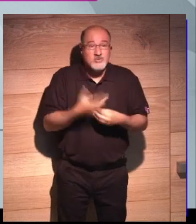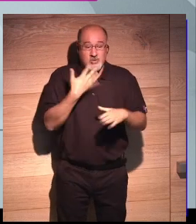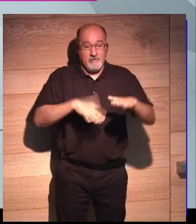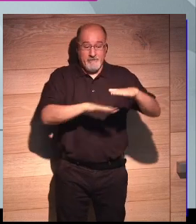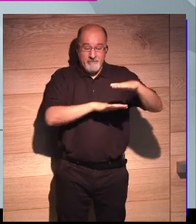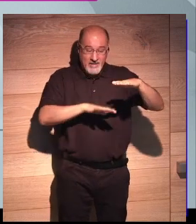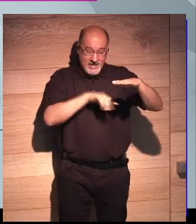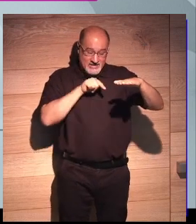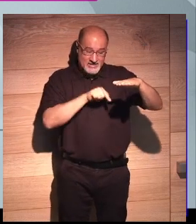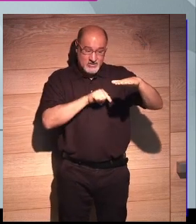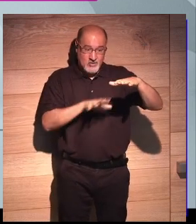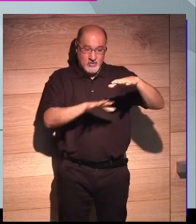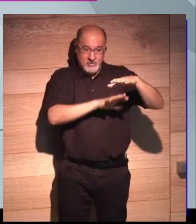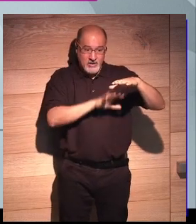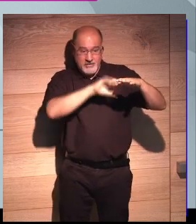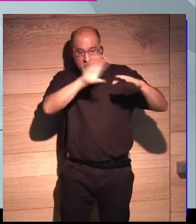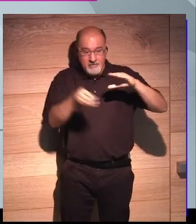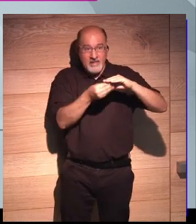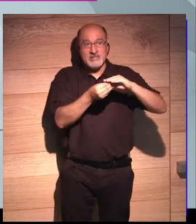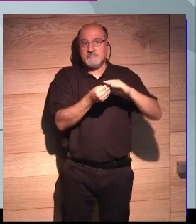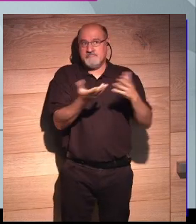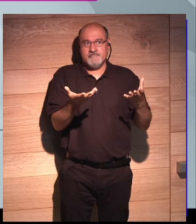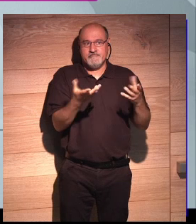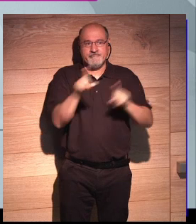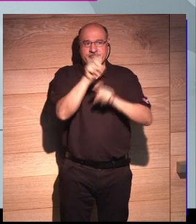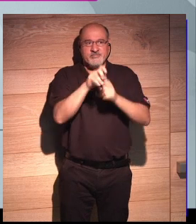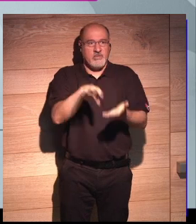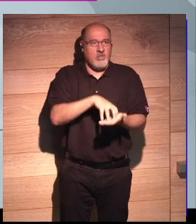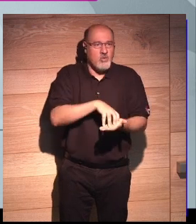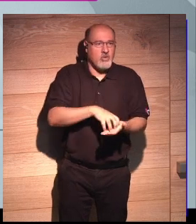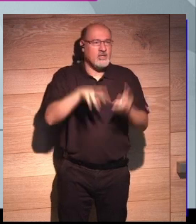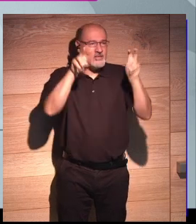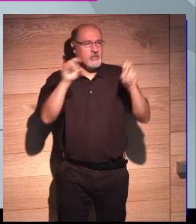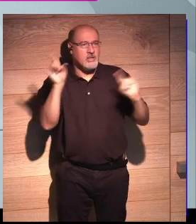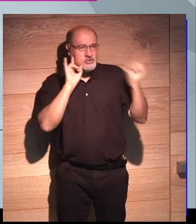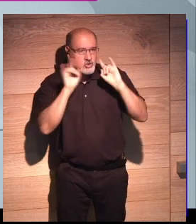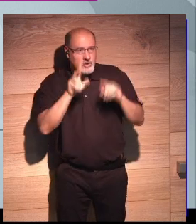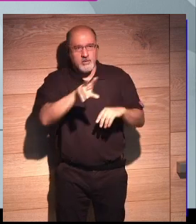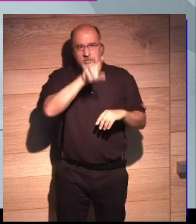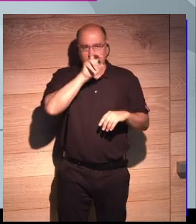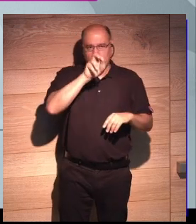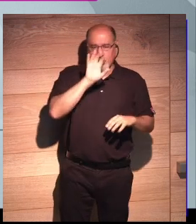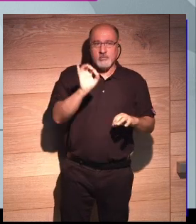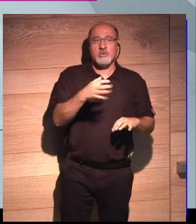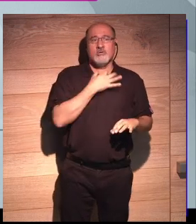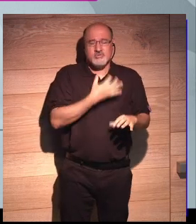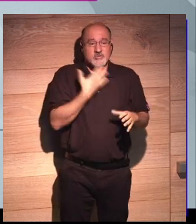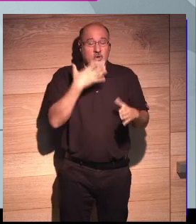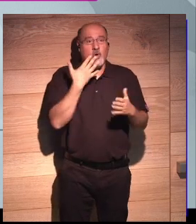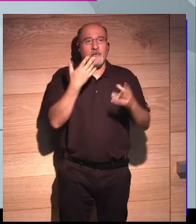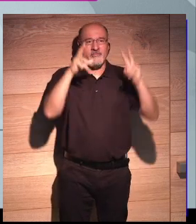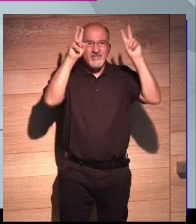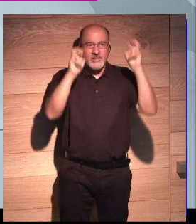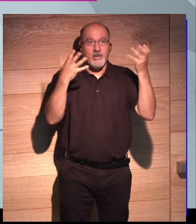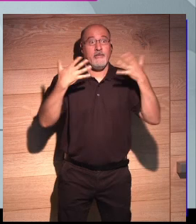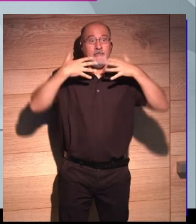gaps. The touch, sight, sound, taste all play a part in immersion. And with a tool set that lets